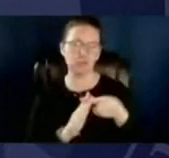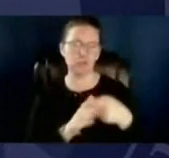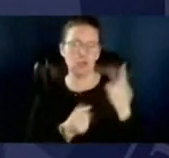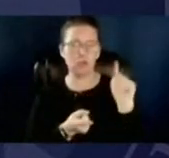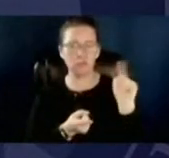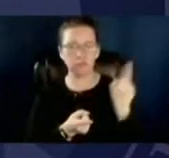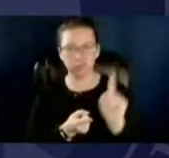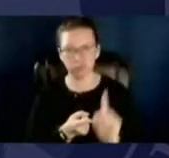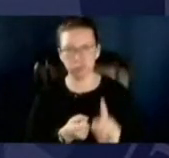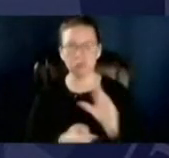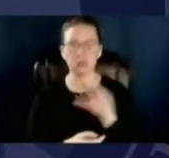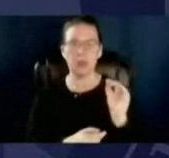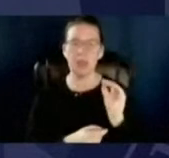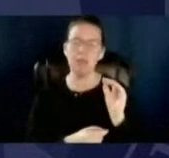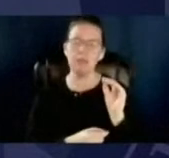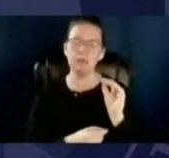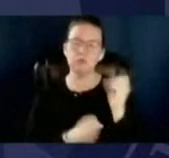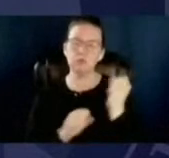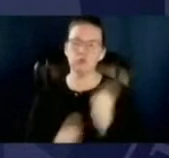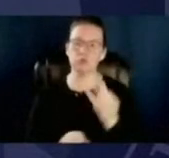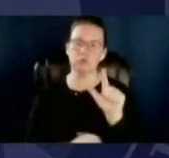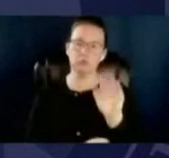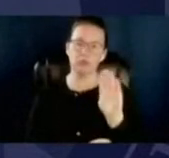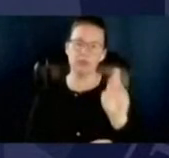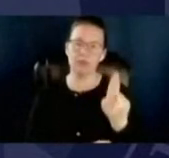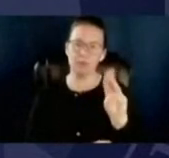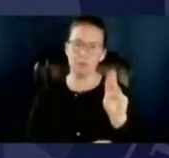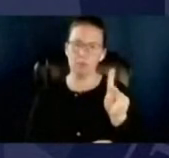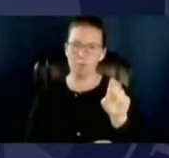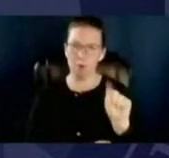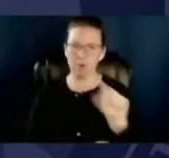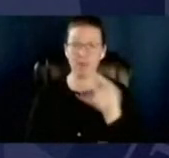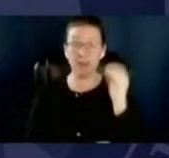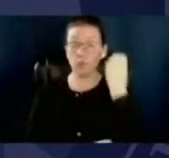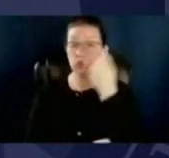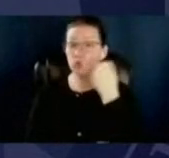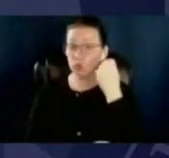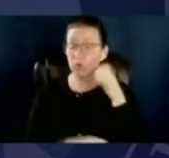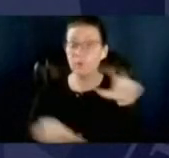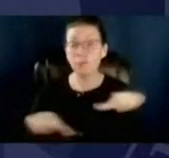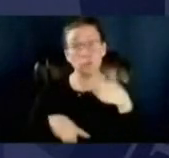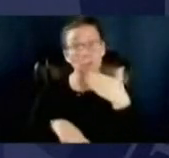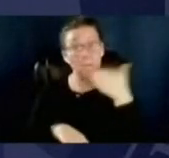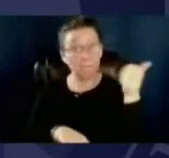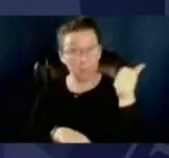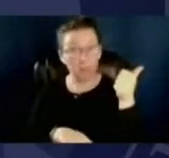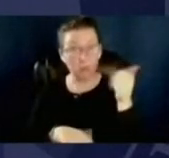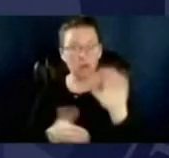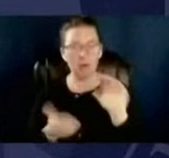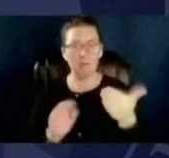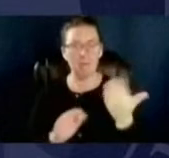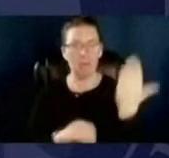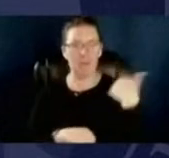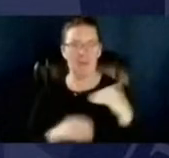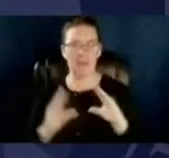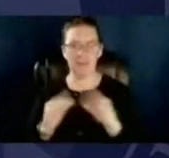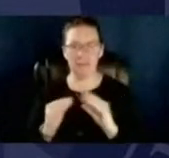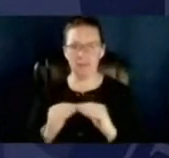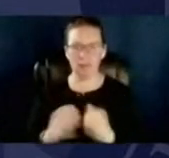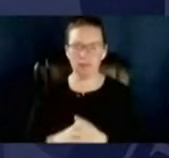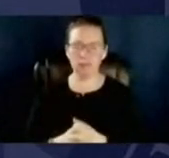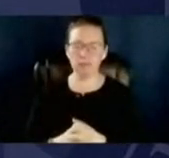and Europe is doing better than was feared at the time of our last meeting. So,